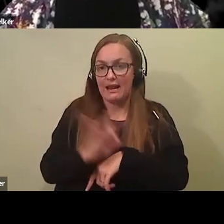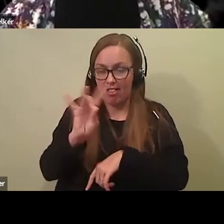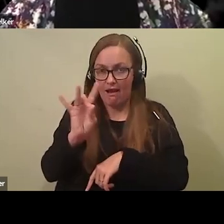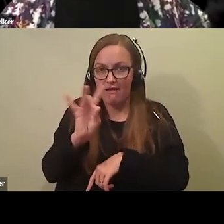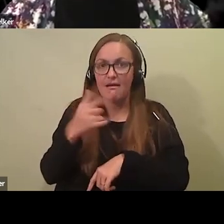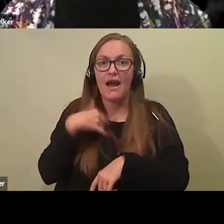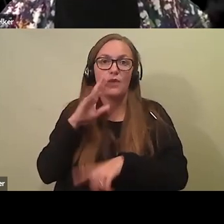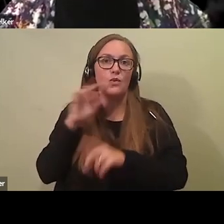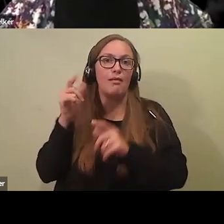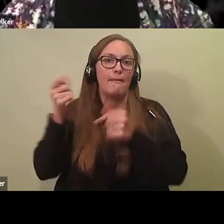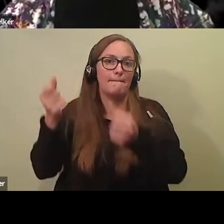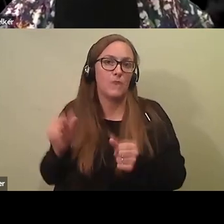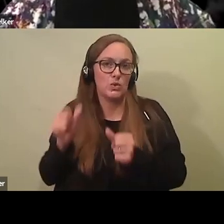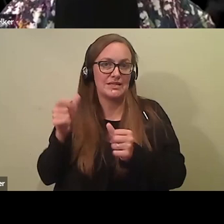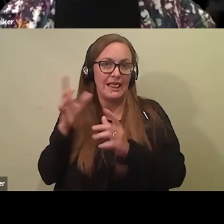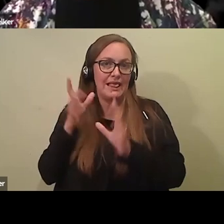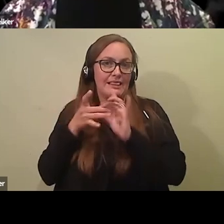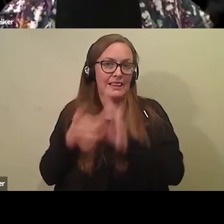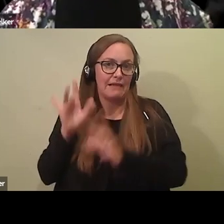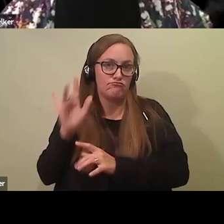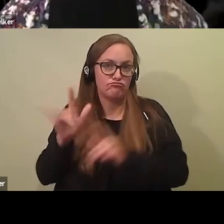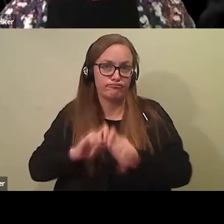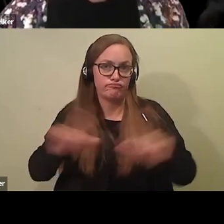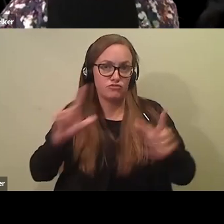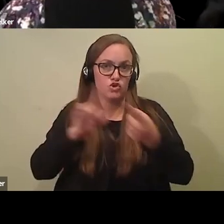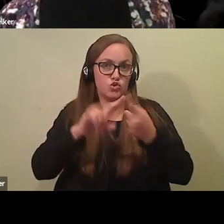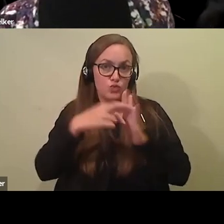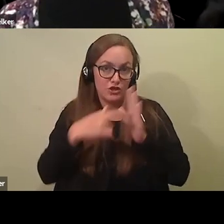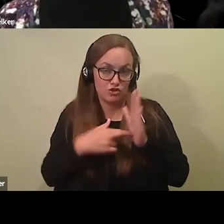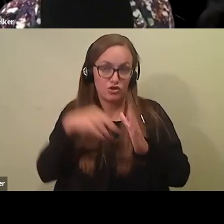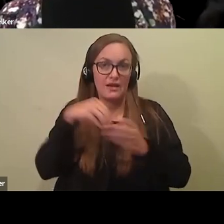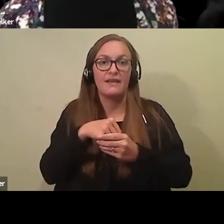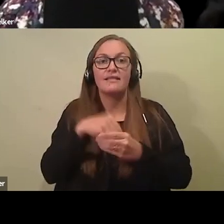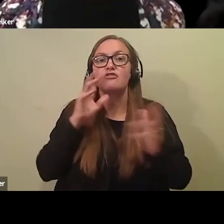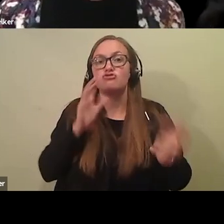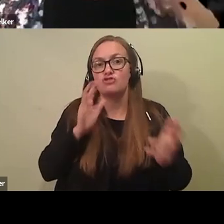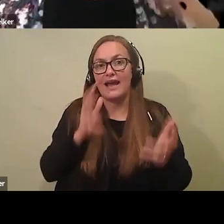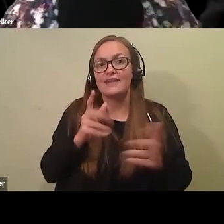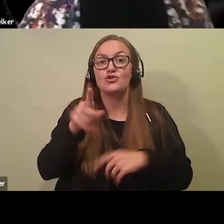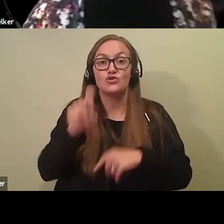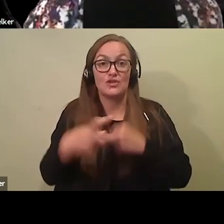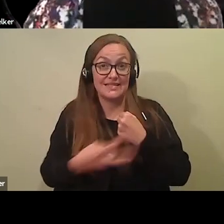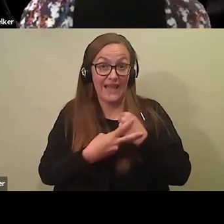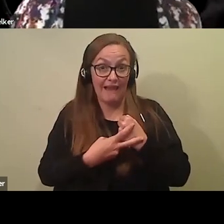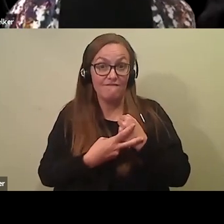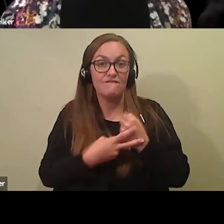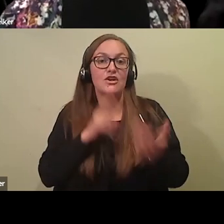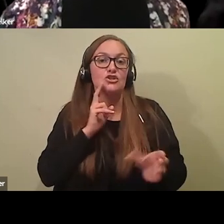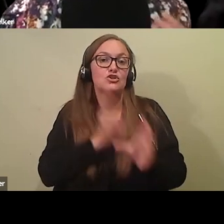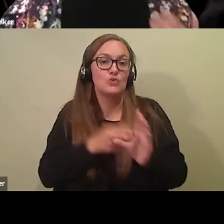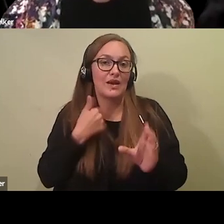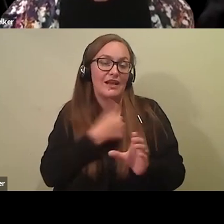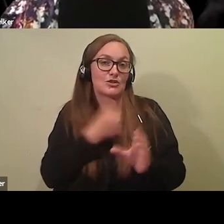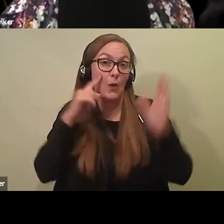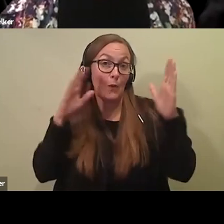the link for registering in the chat here. So be sure to save that and sign up to join us, and hopefully we can answer more of your